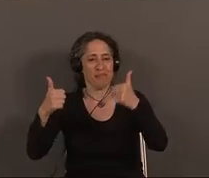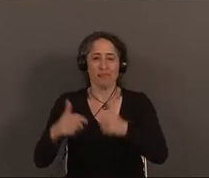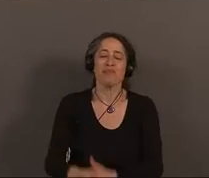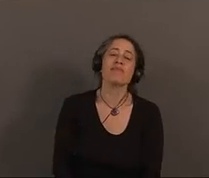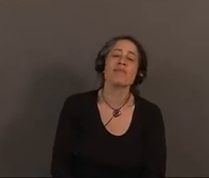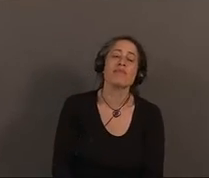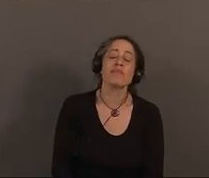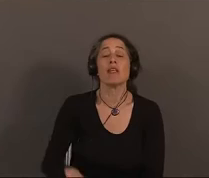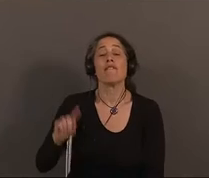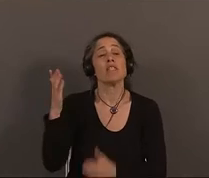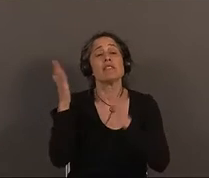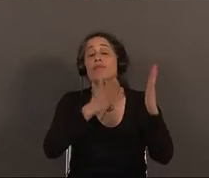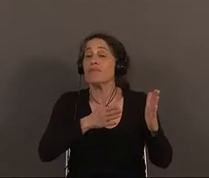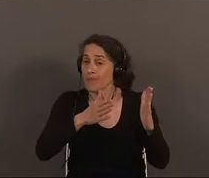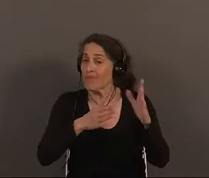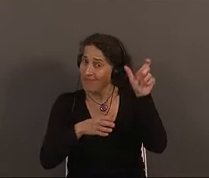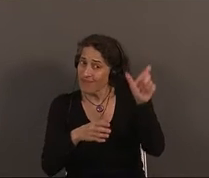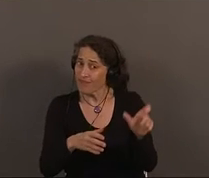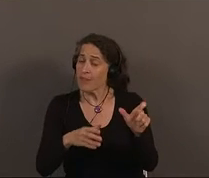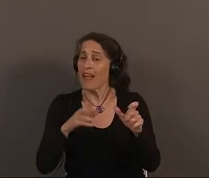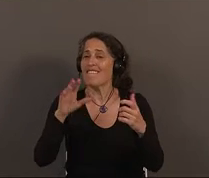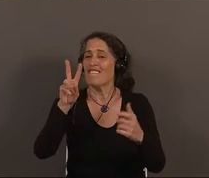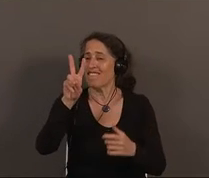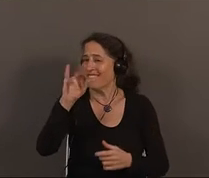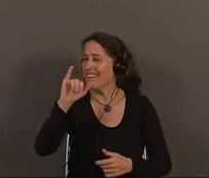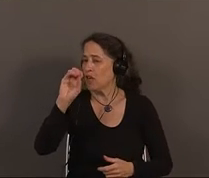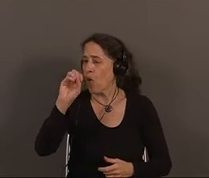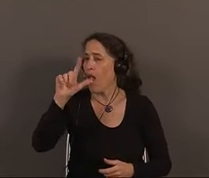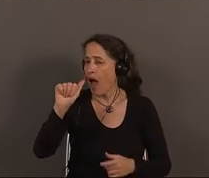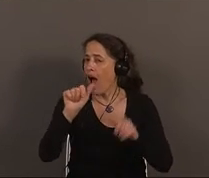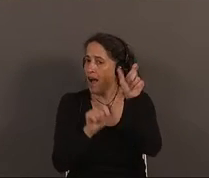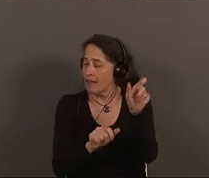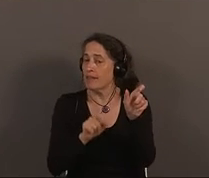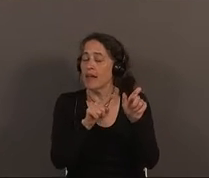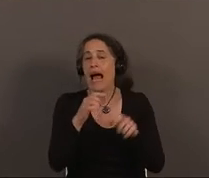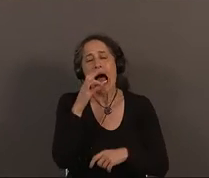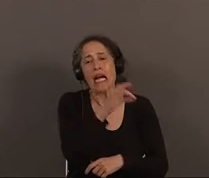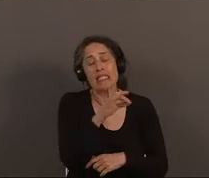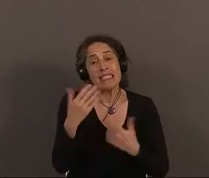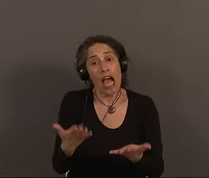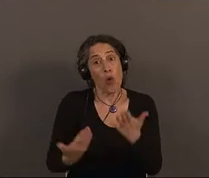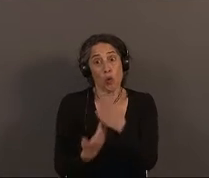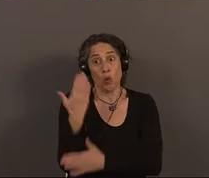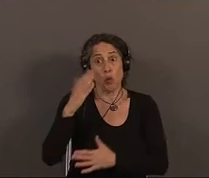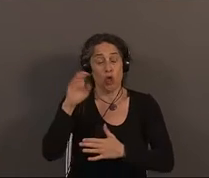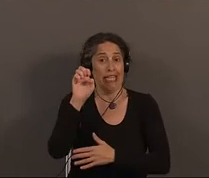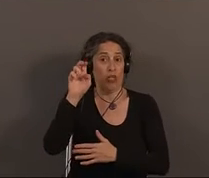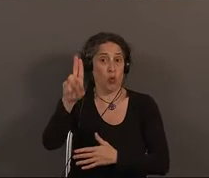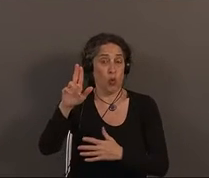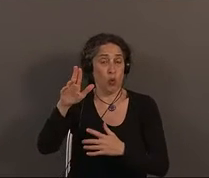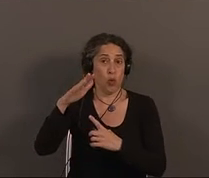in your view, is the impact of the new roaming system going to be for the